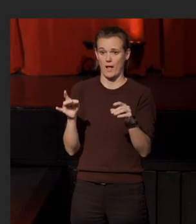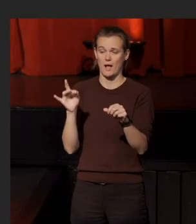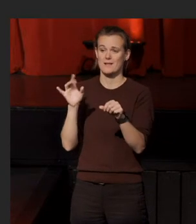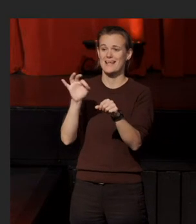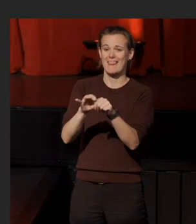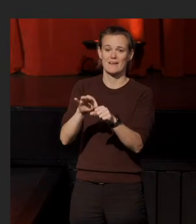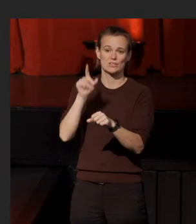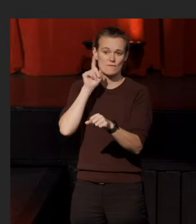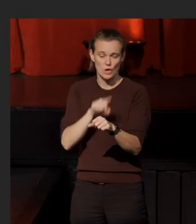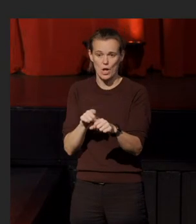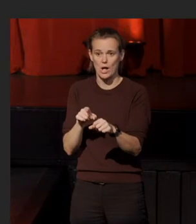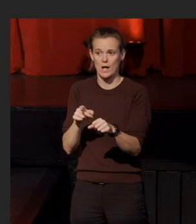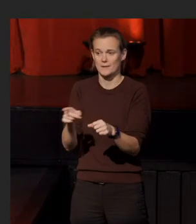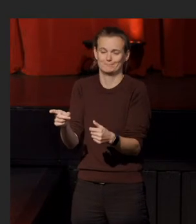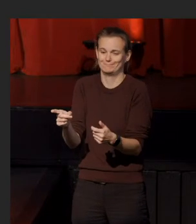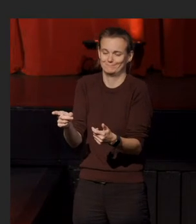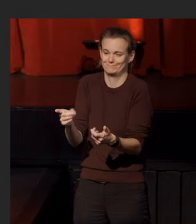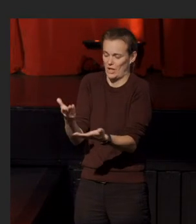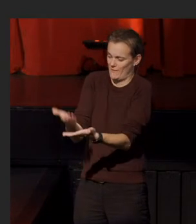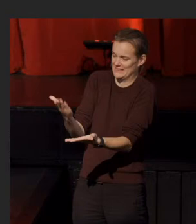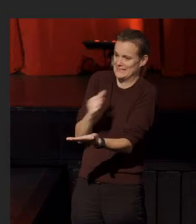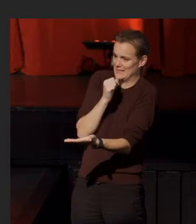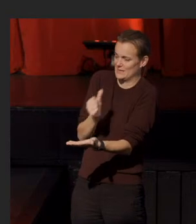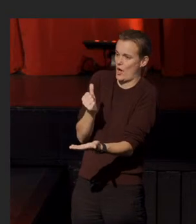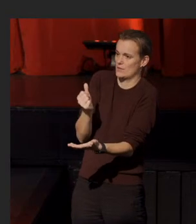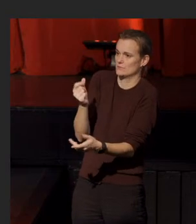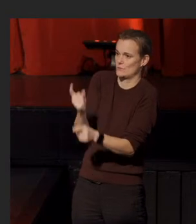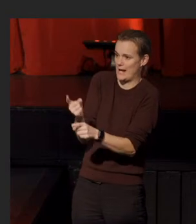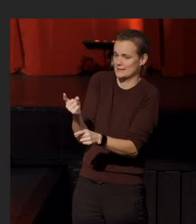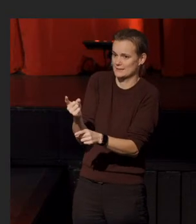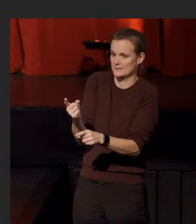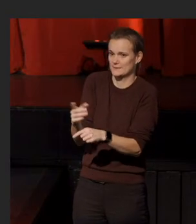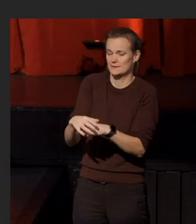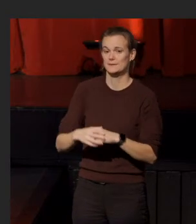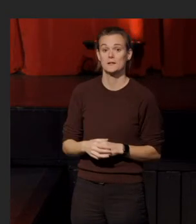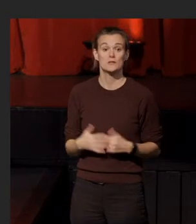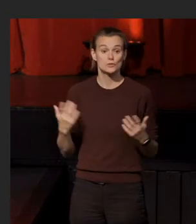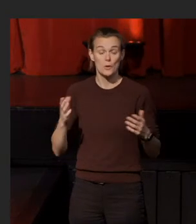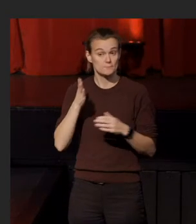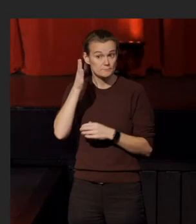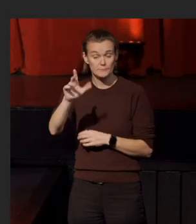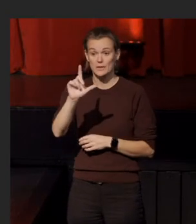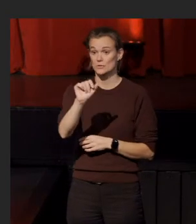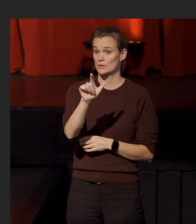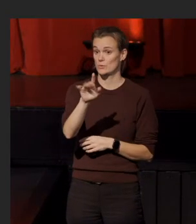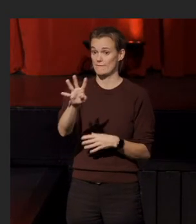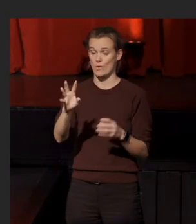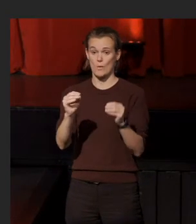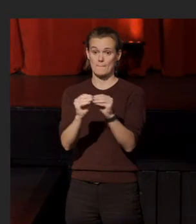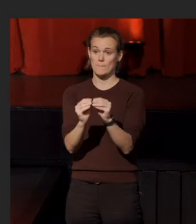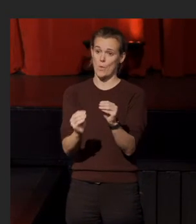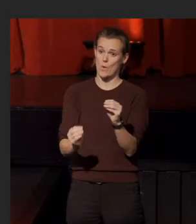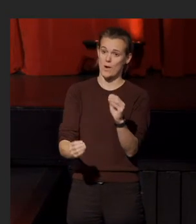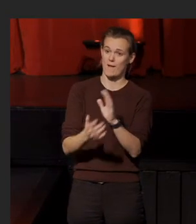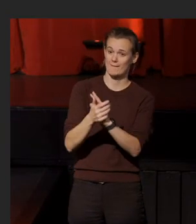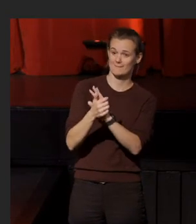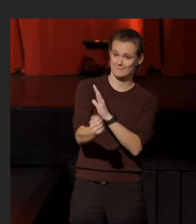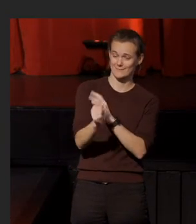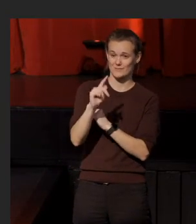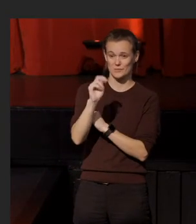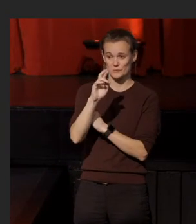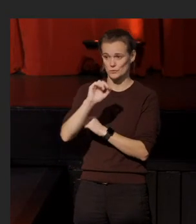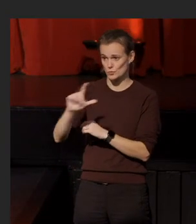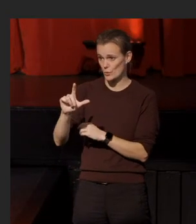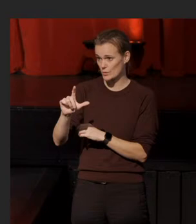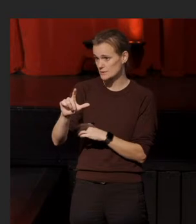So 2024, more sophisticated hacking or trolls? I mean, is this already in the works, even though these defenses have been